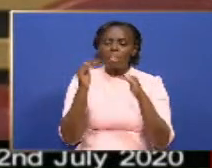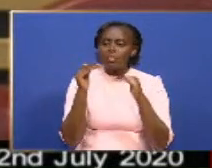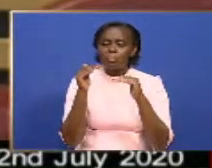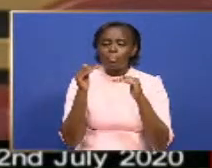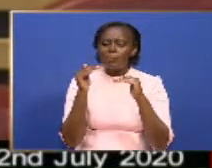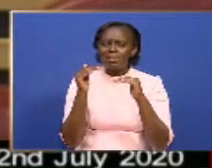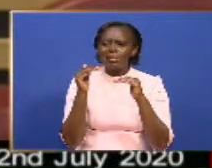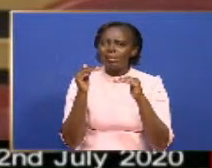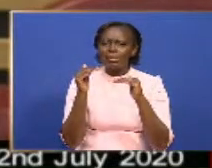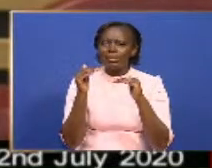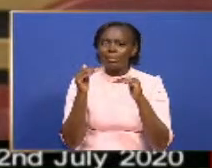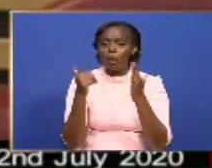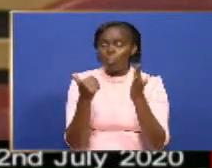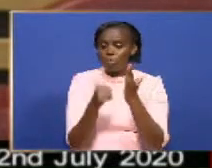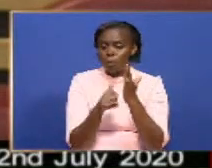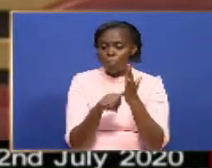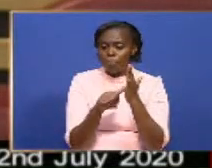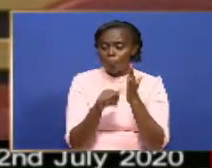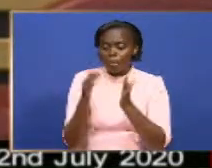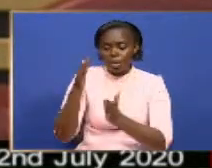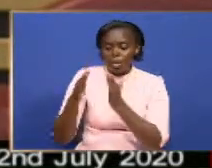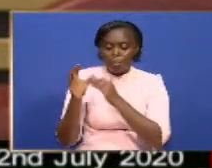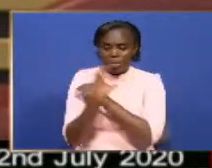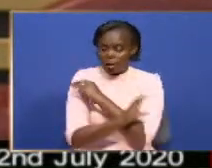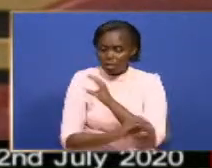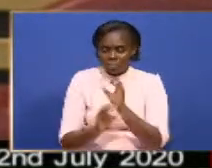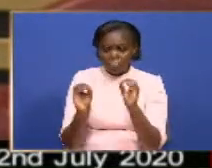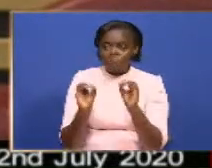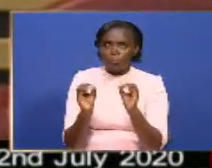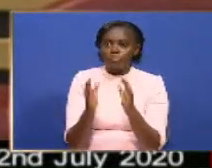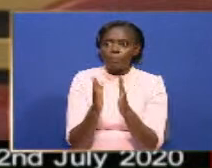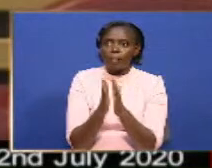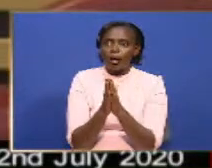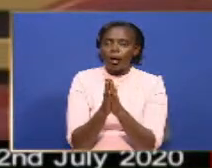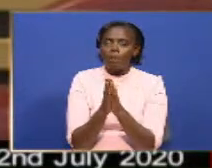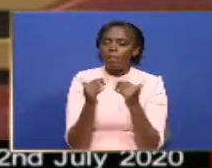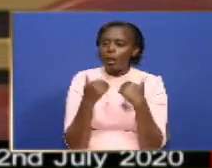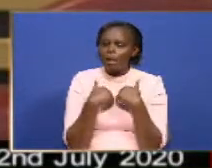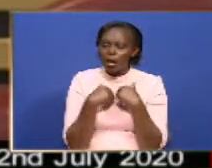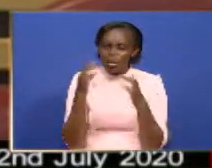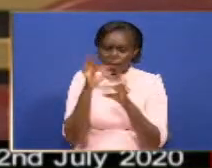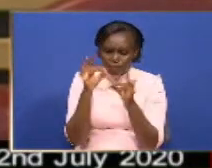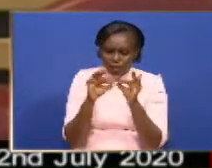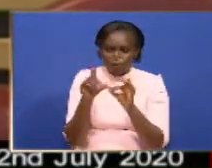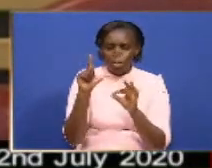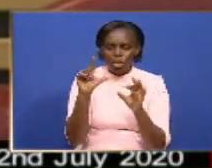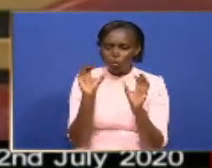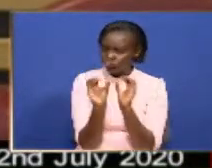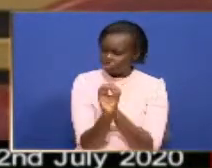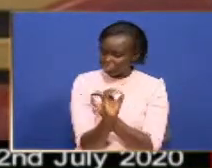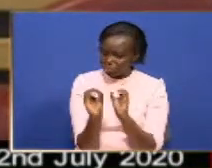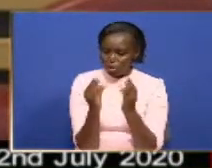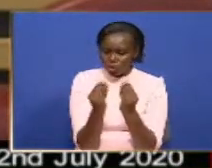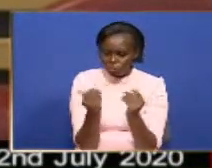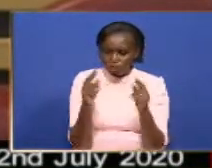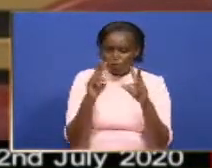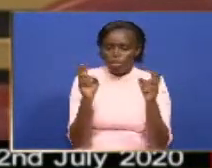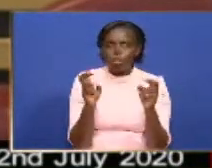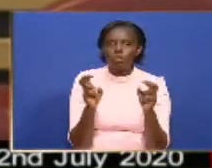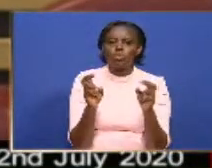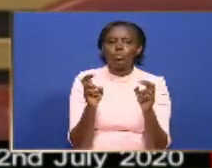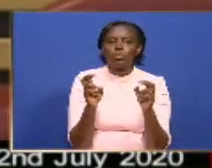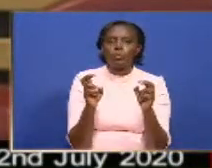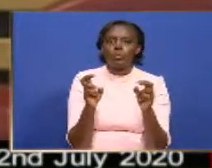that kind of a problem in our neighboring country, and we did not have specific laws that could address issues